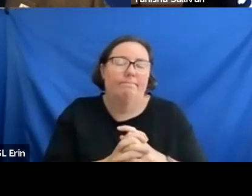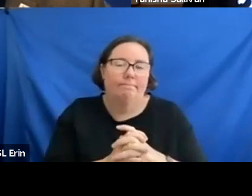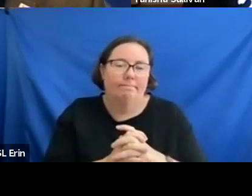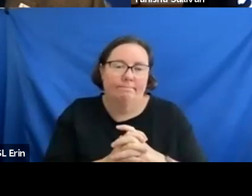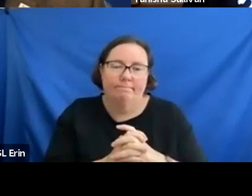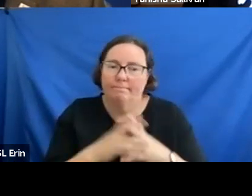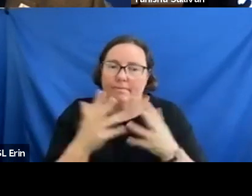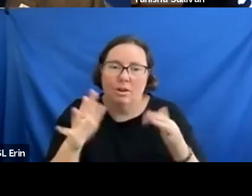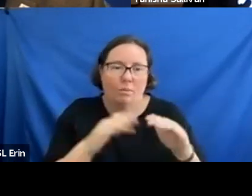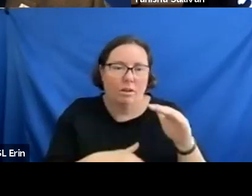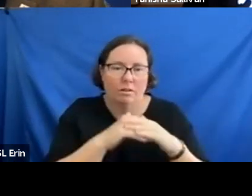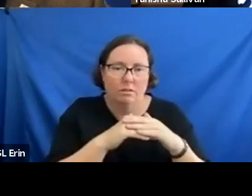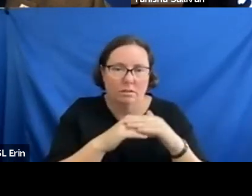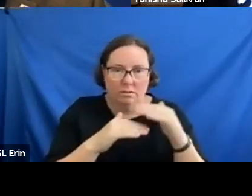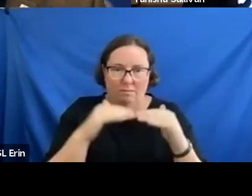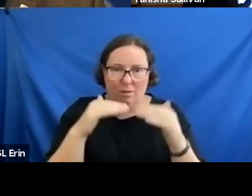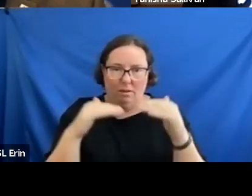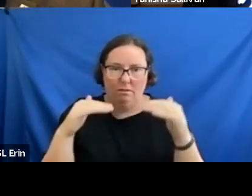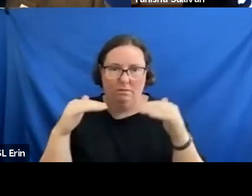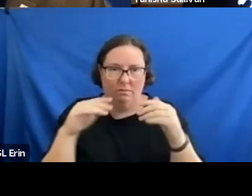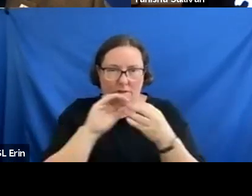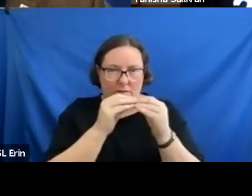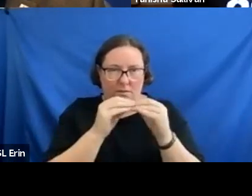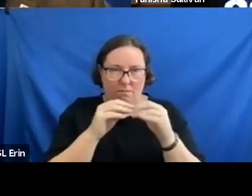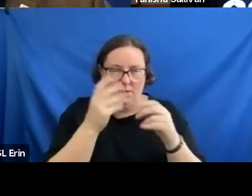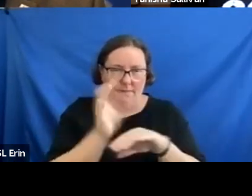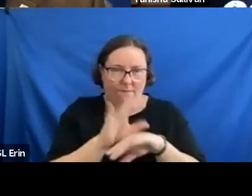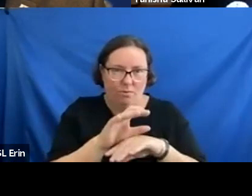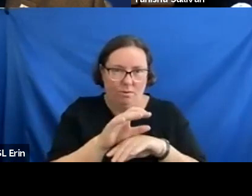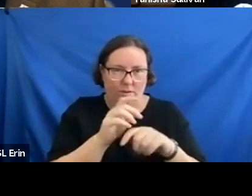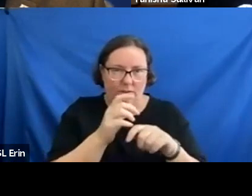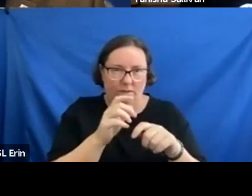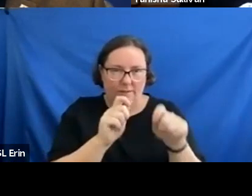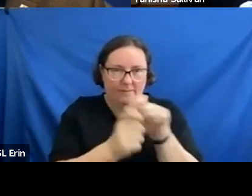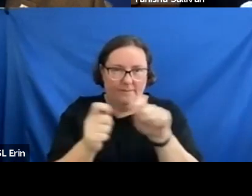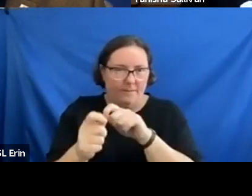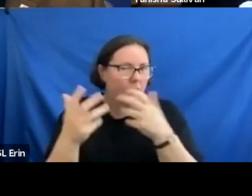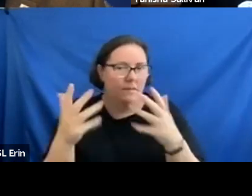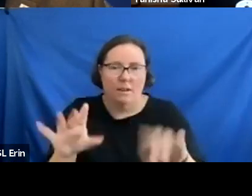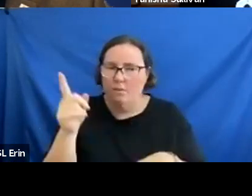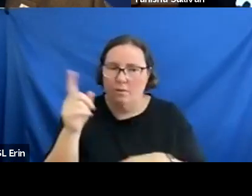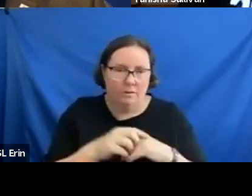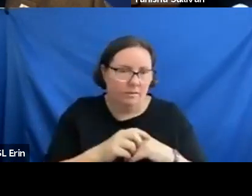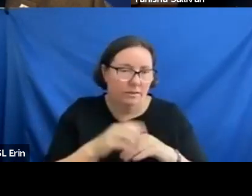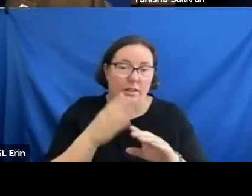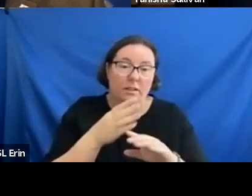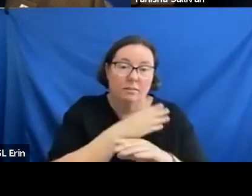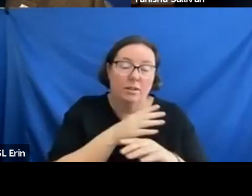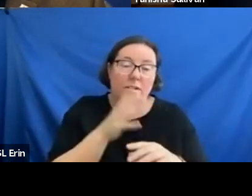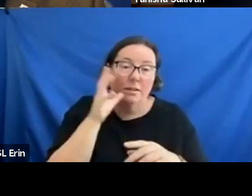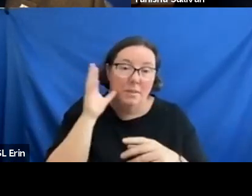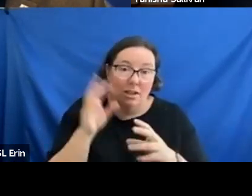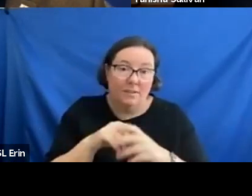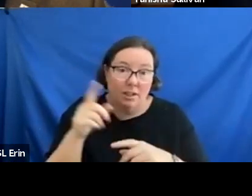okay? This kind of balancing is unconstitutional, particularly in prior efforts like in Parents